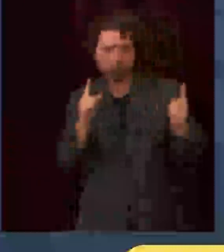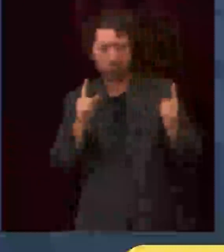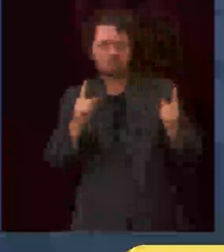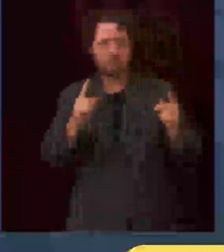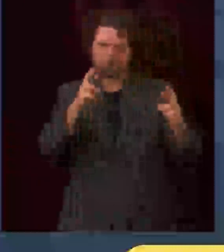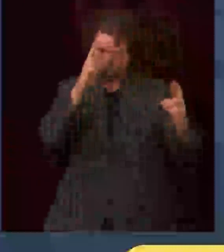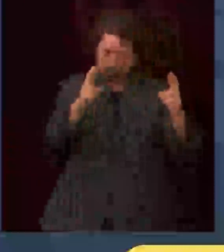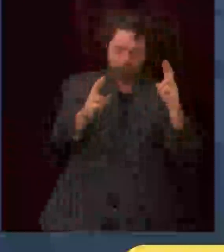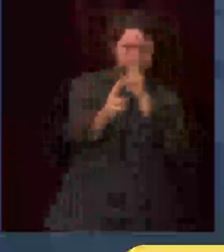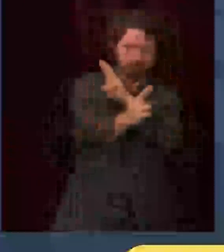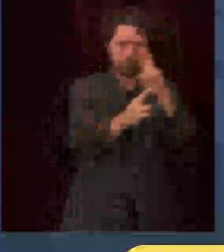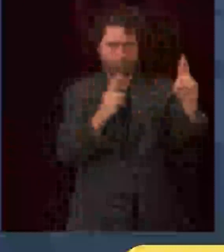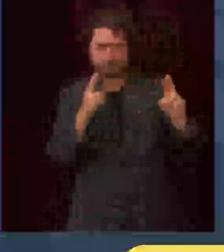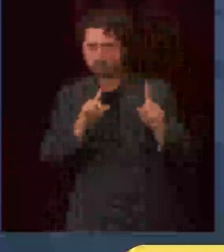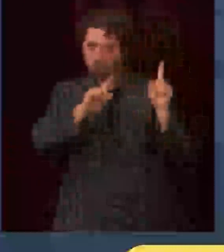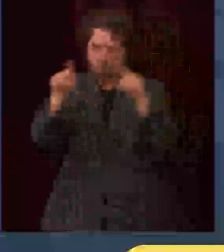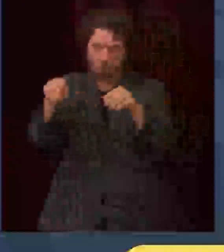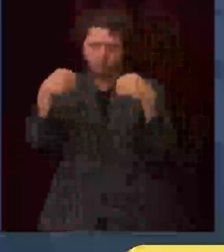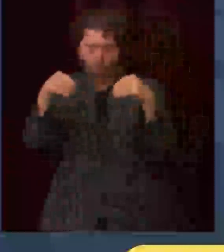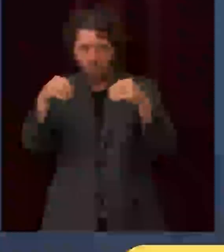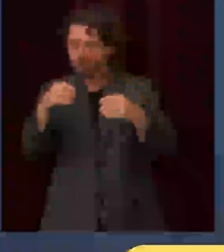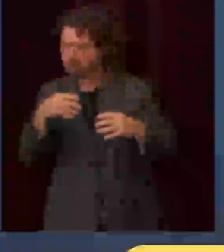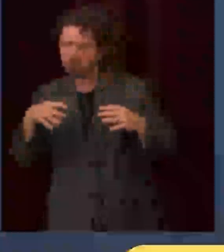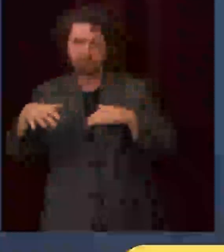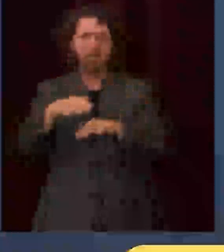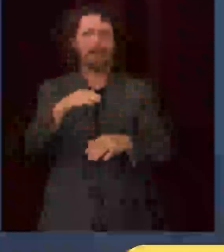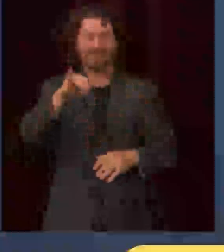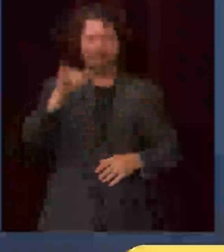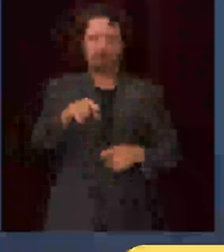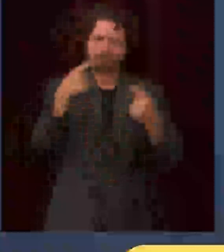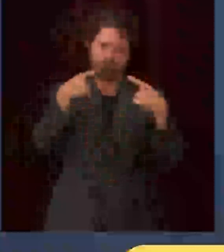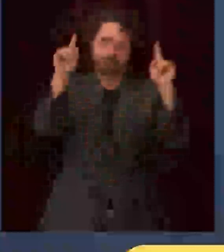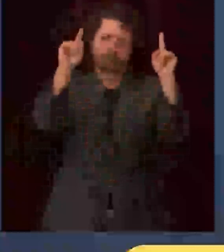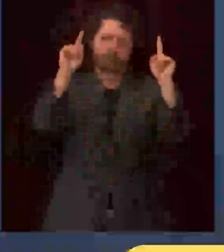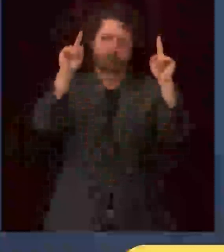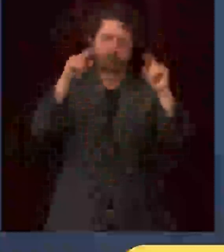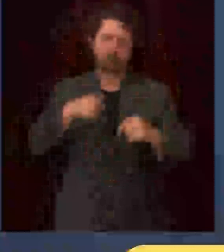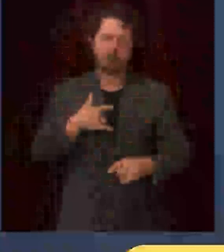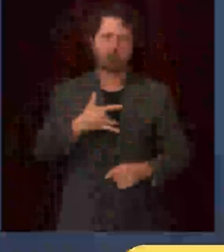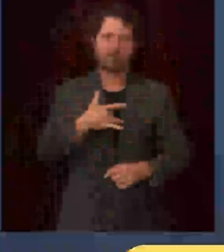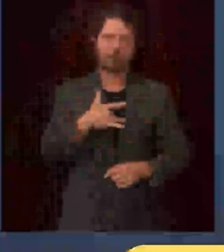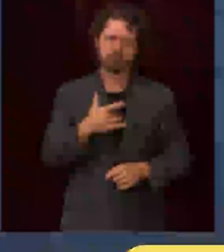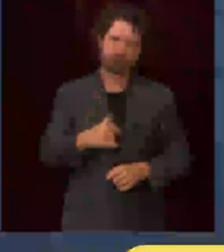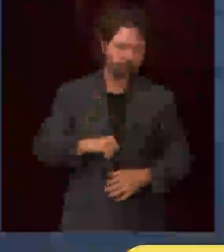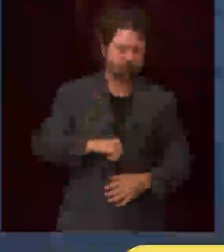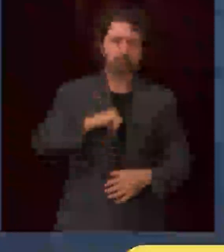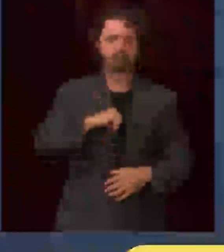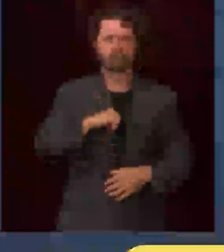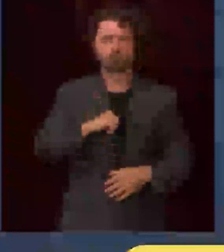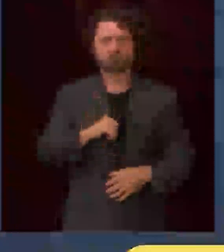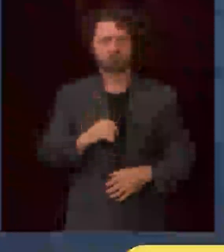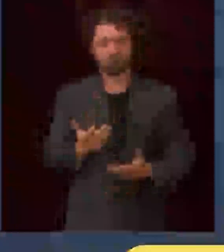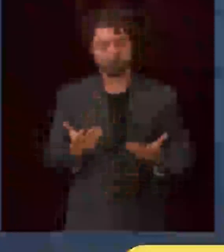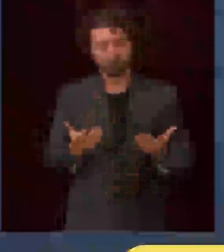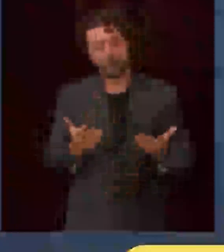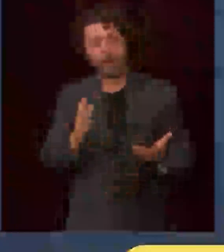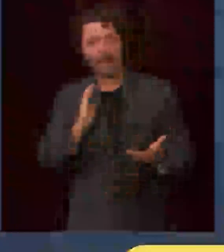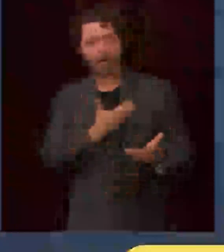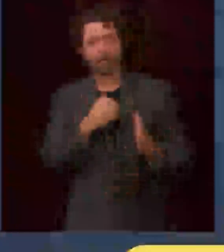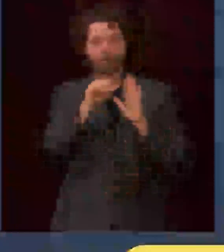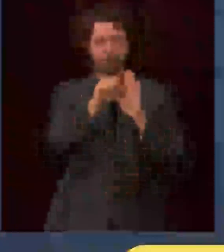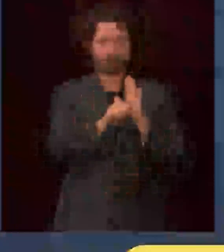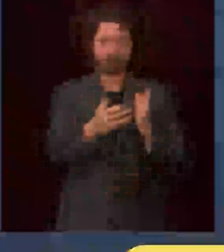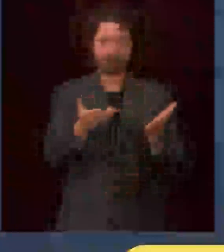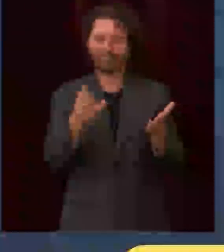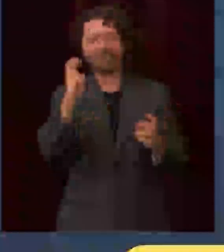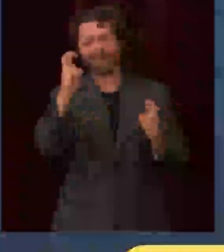me, to think that getting into this new boat can be effective. So that gave us additional